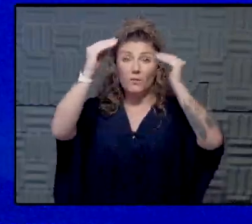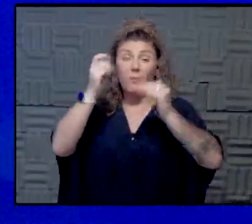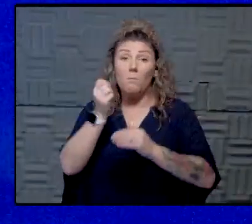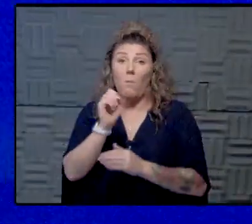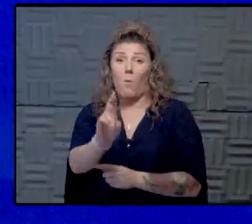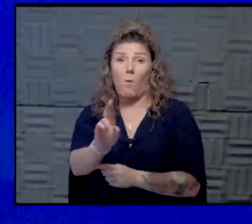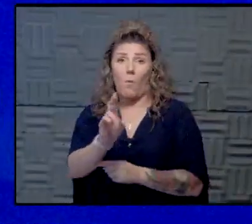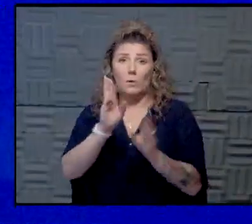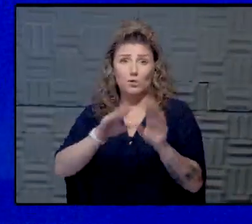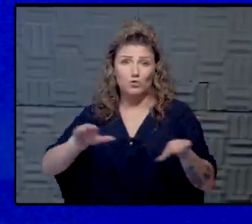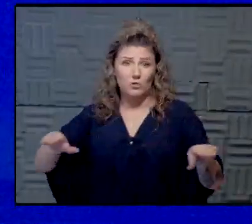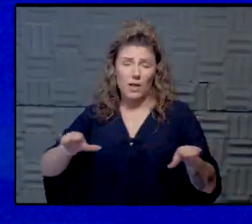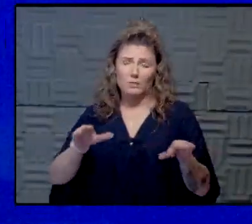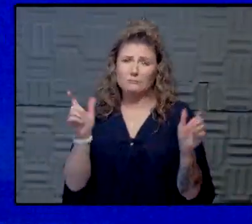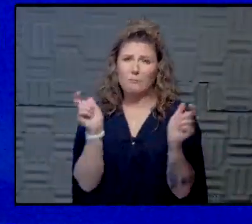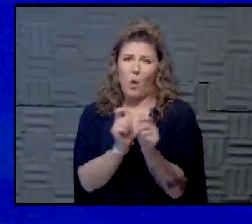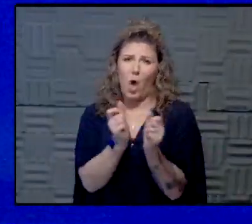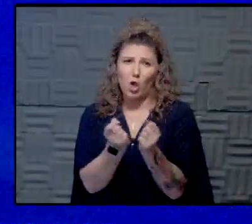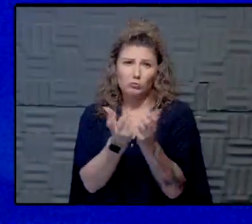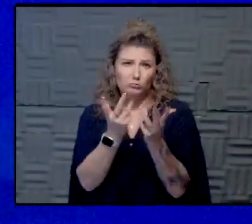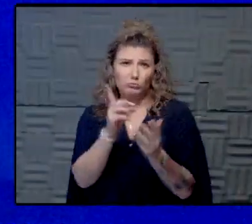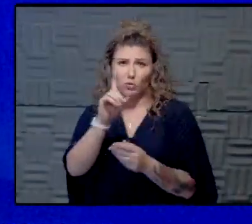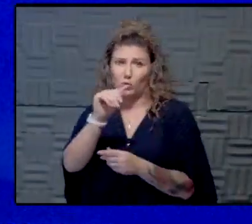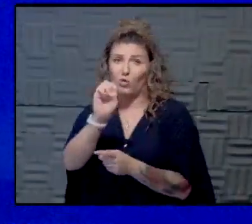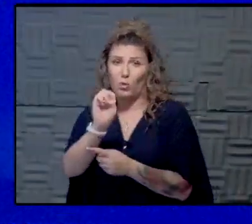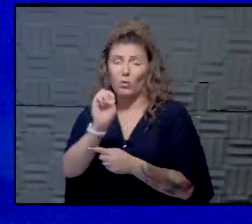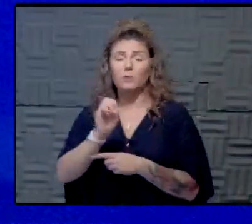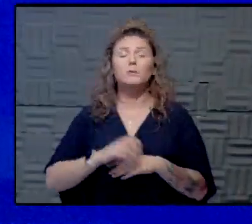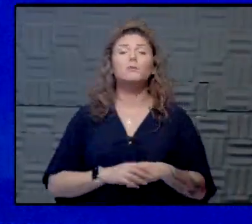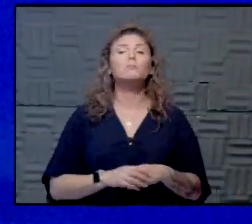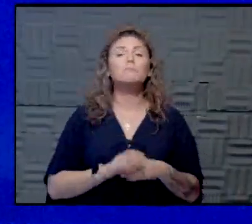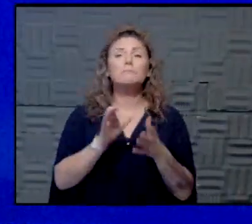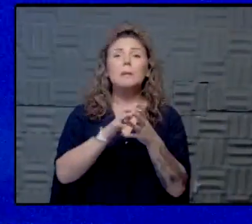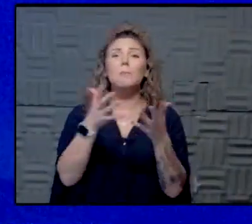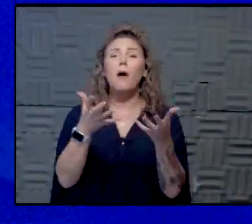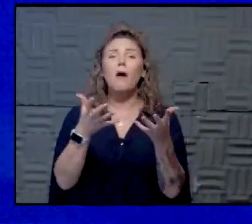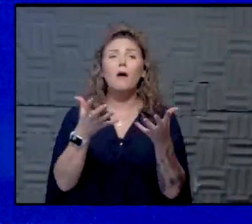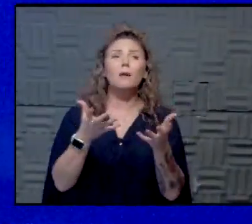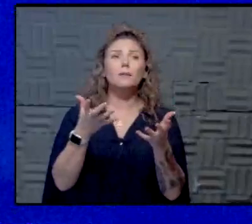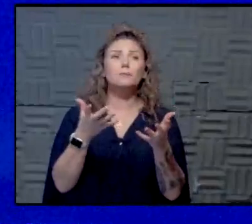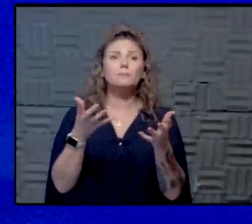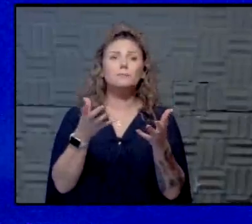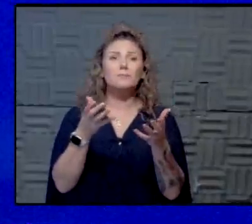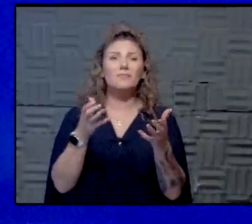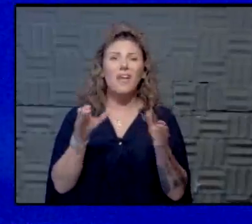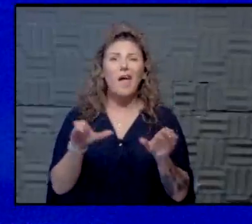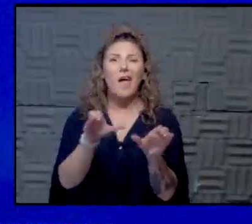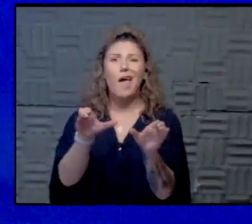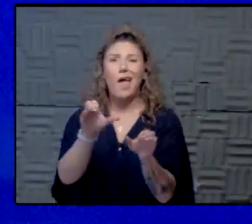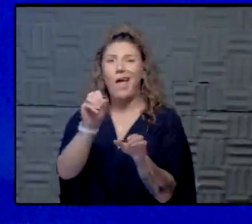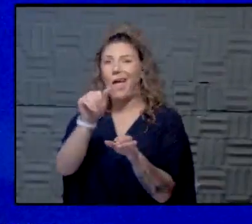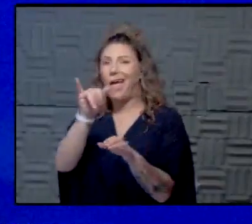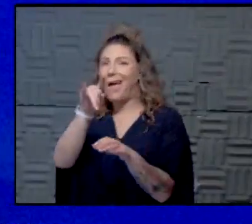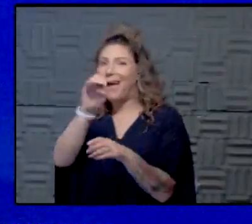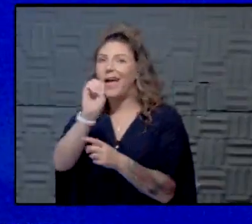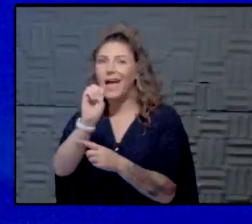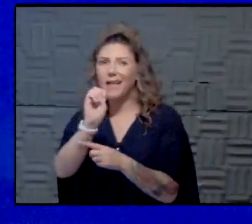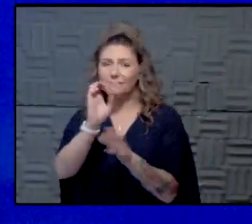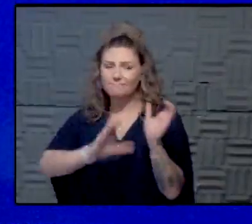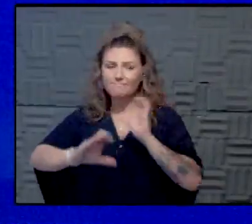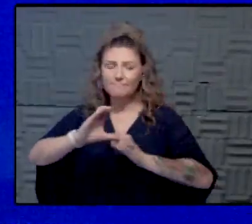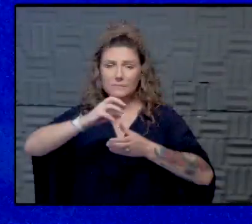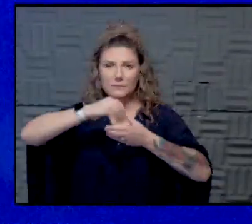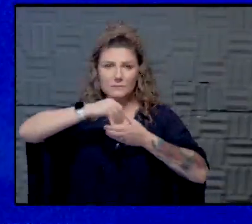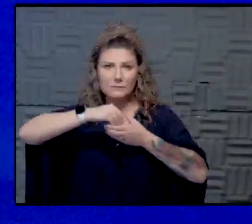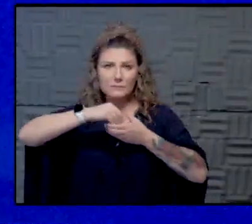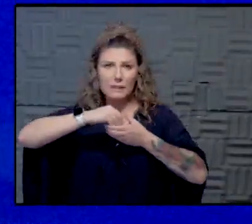or a child. The amount of active substance or any of those substances